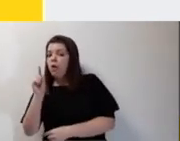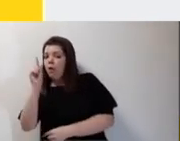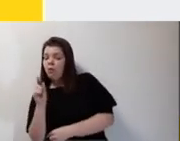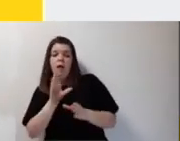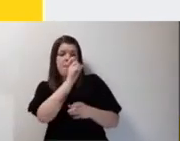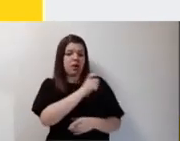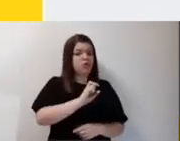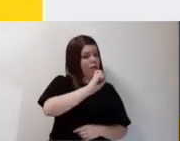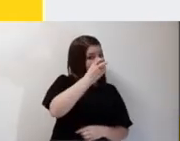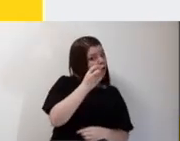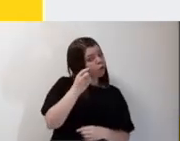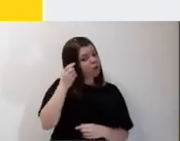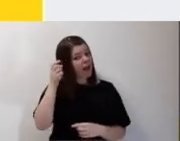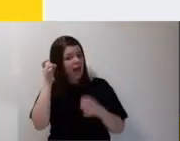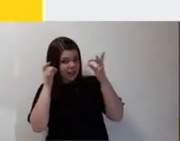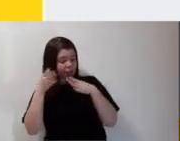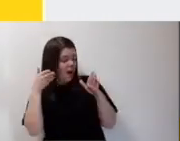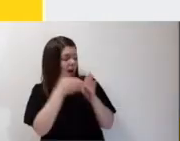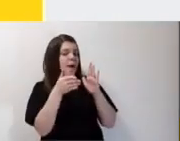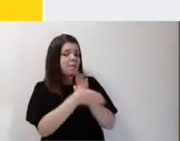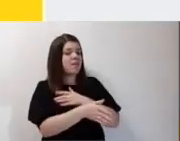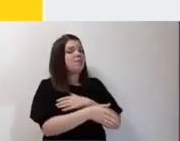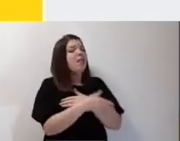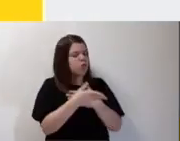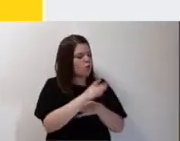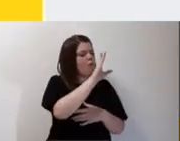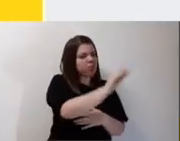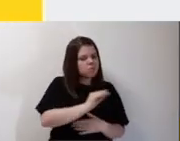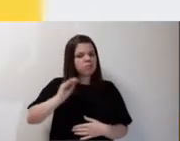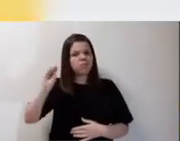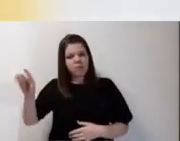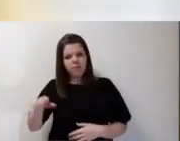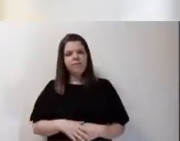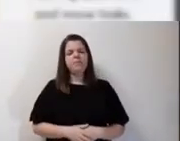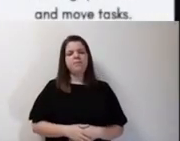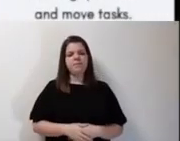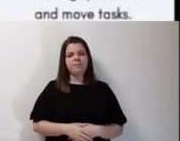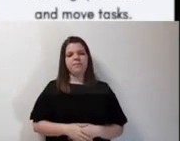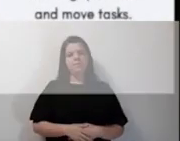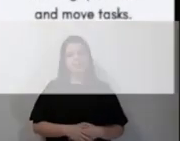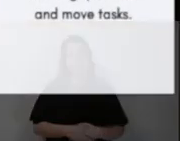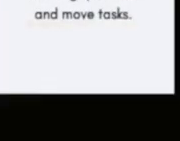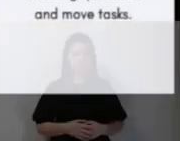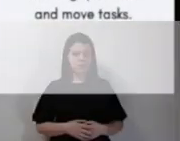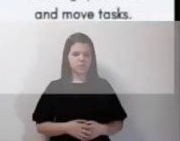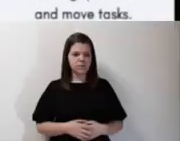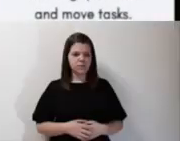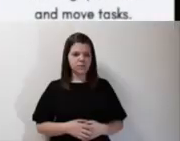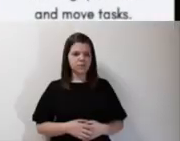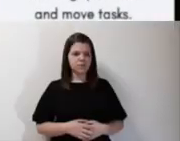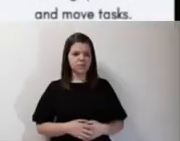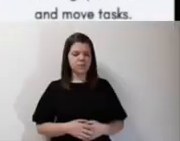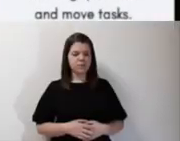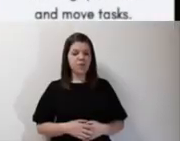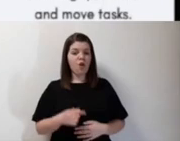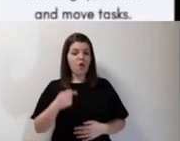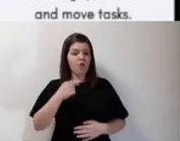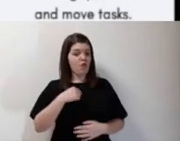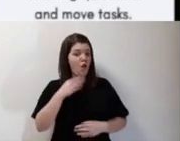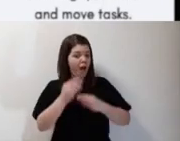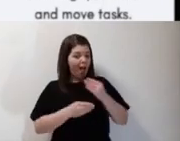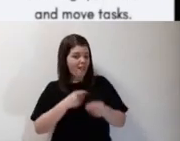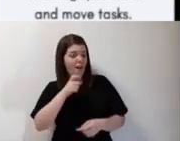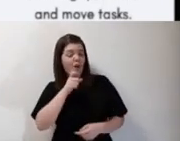because she or he read it and studied it at the end. The best result I got is given by